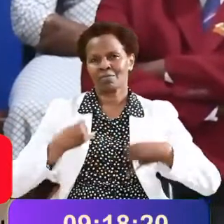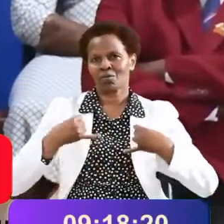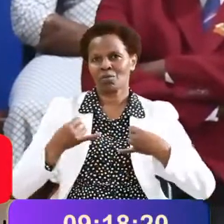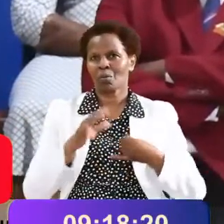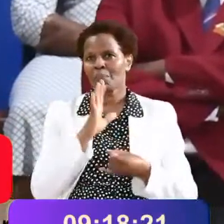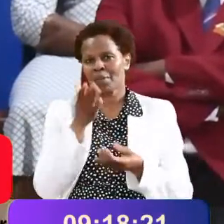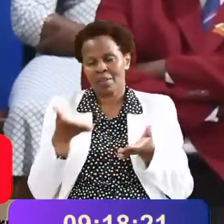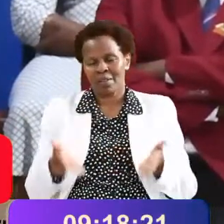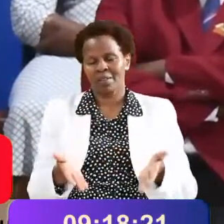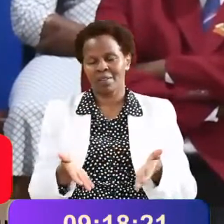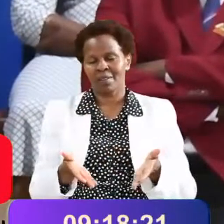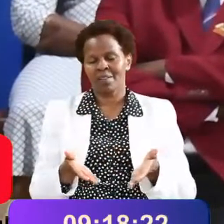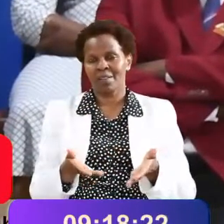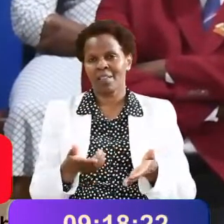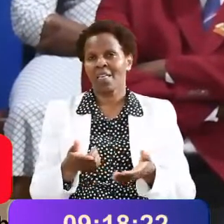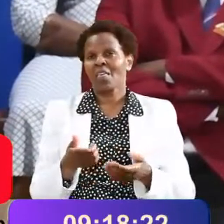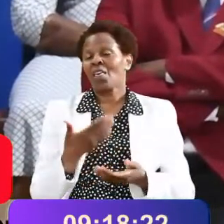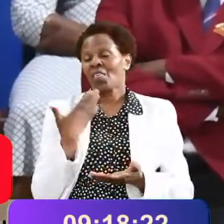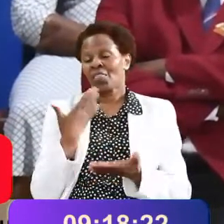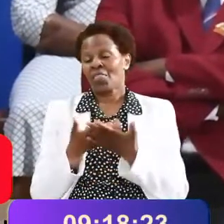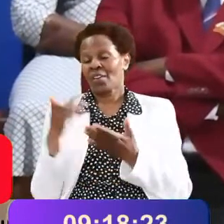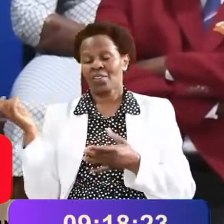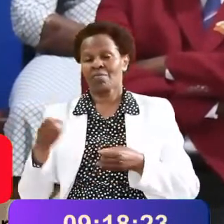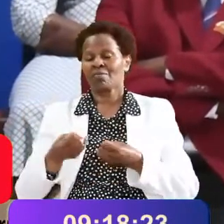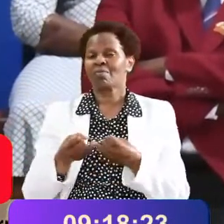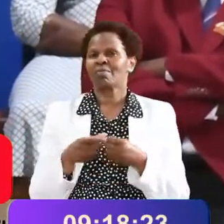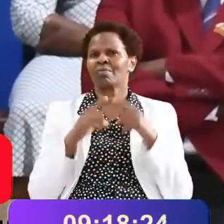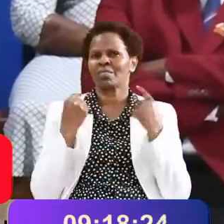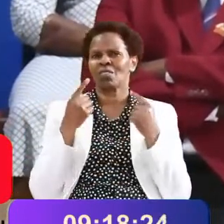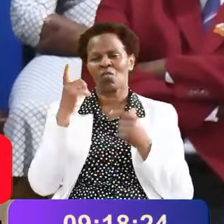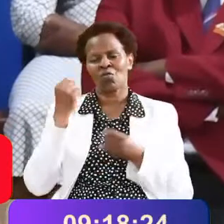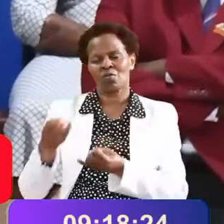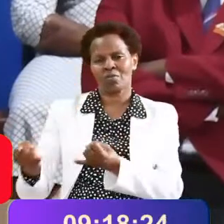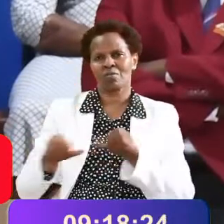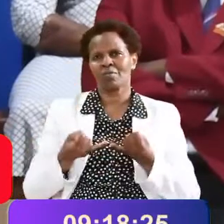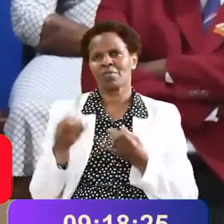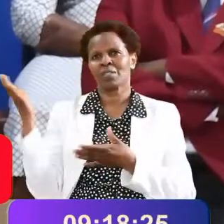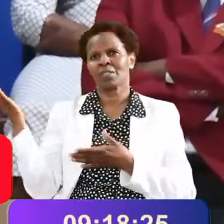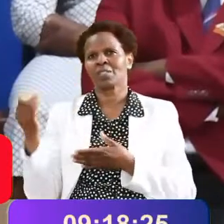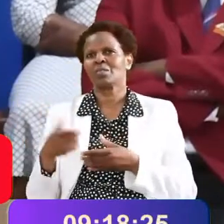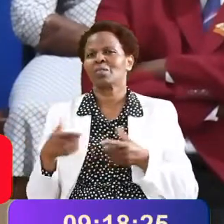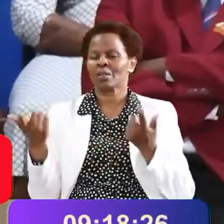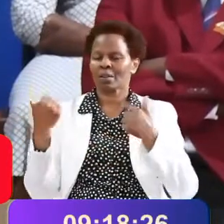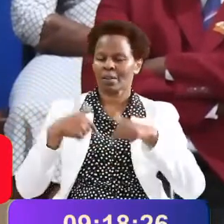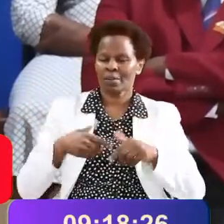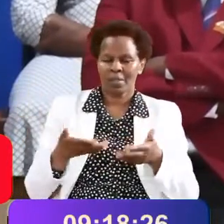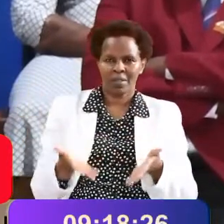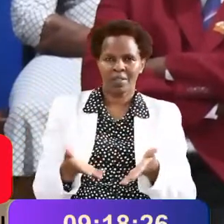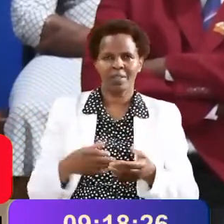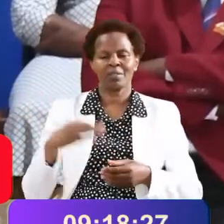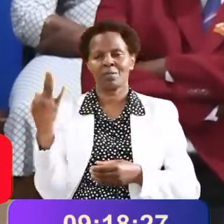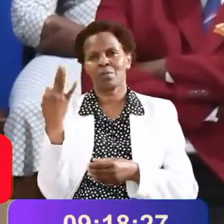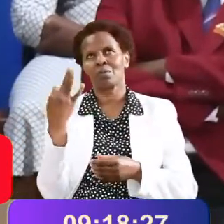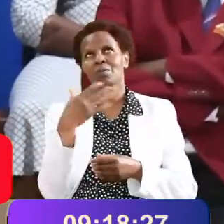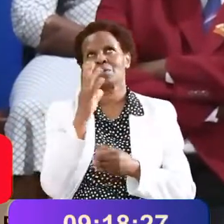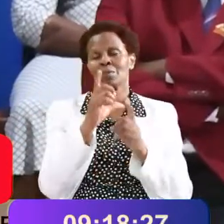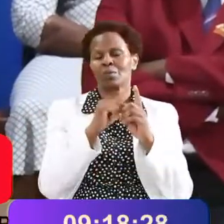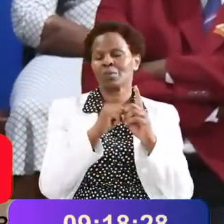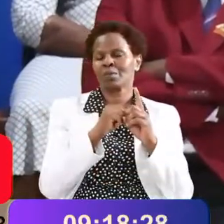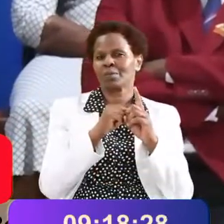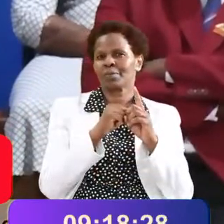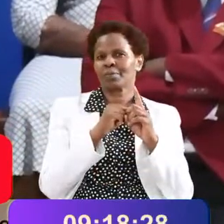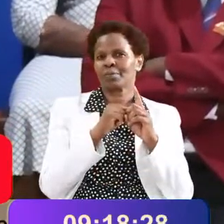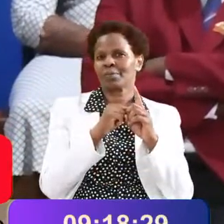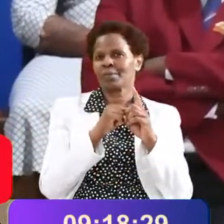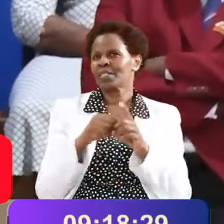you, Reverend, for the invitation to come and minister to us the word of God. My name is